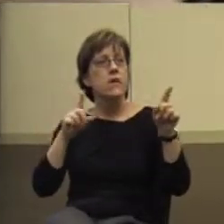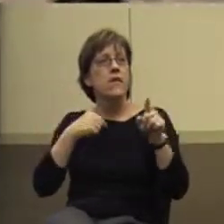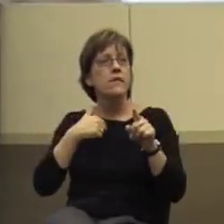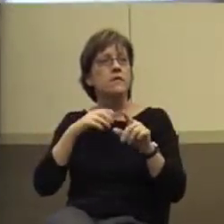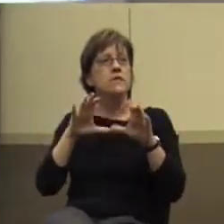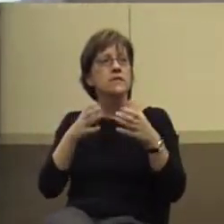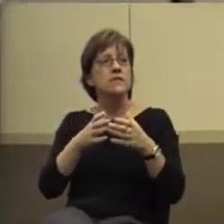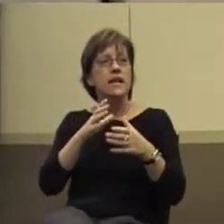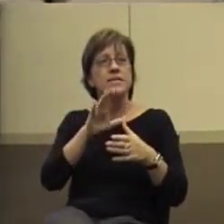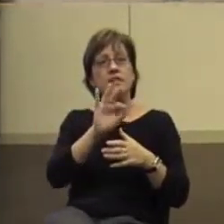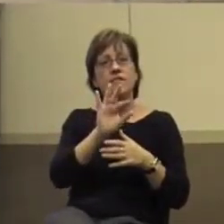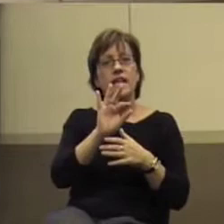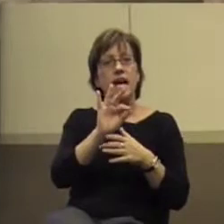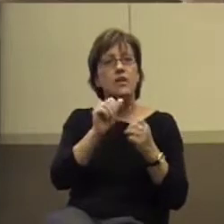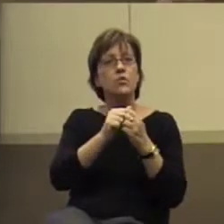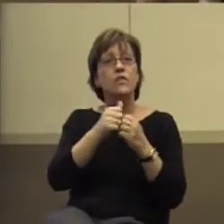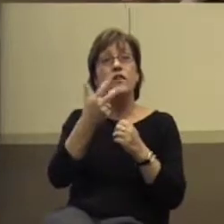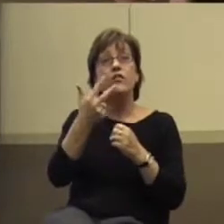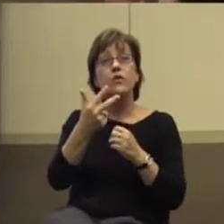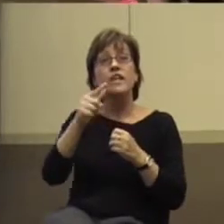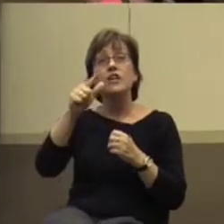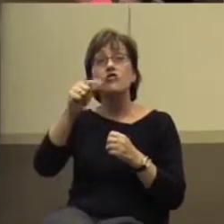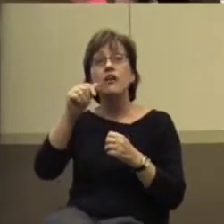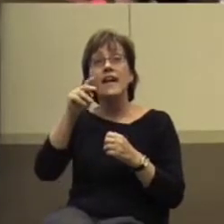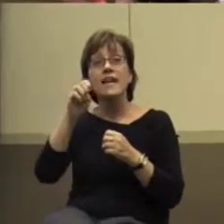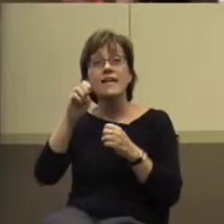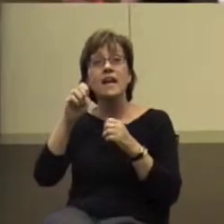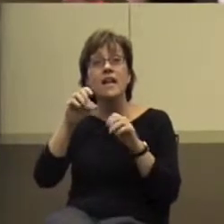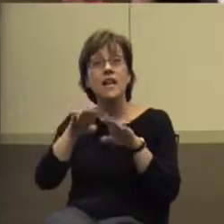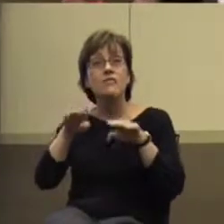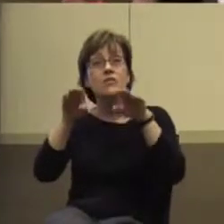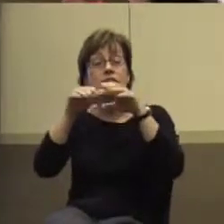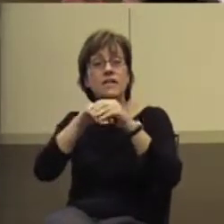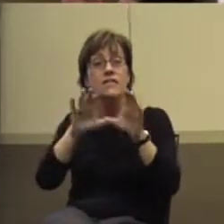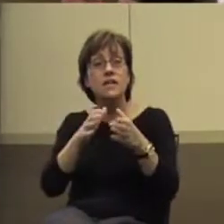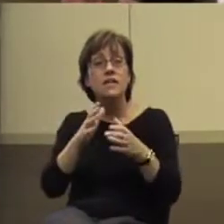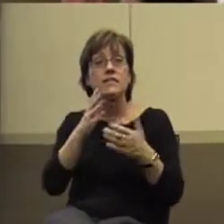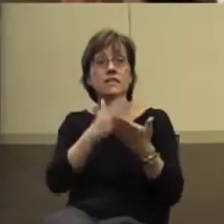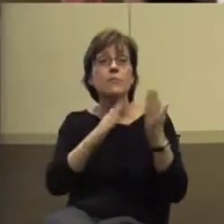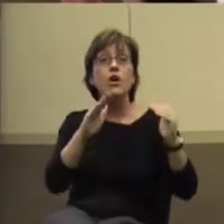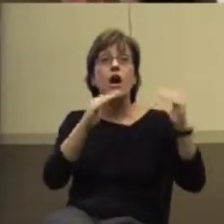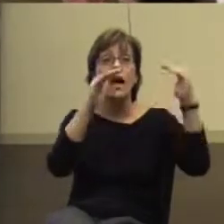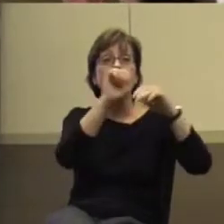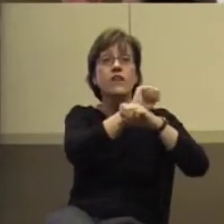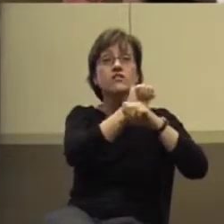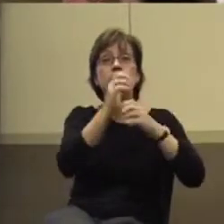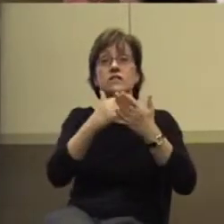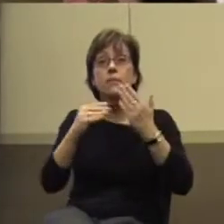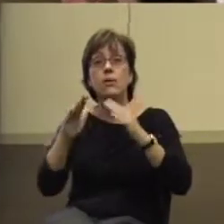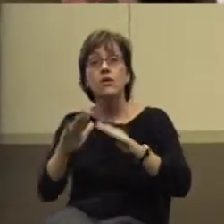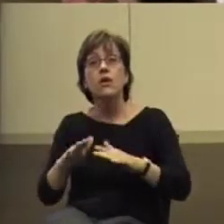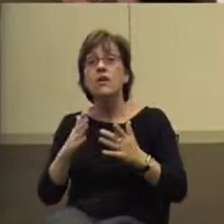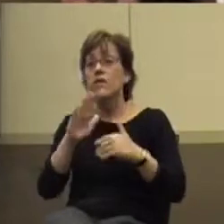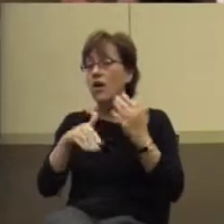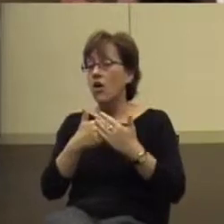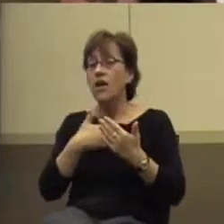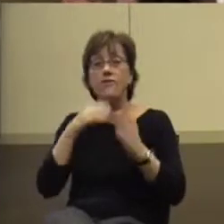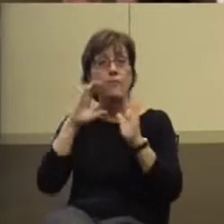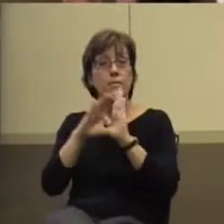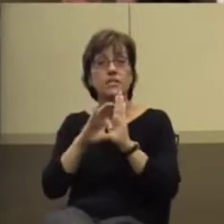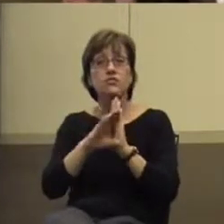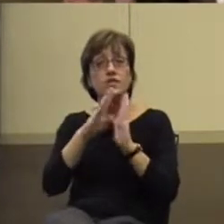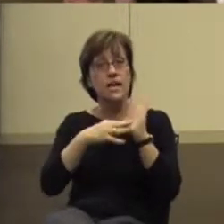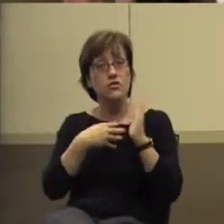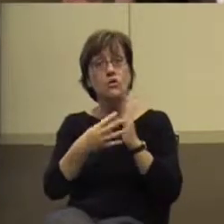We have a class of 9 with 3 grades in the class, and some of them are higher, some of them aren't, and they all have a picture schedule, and they